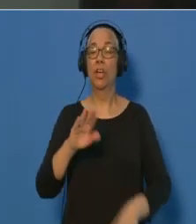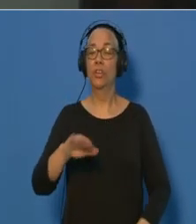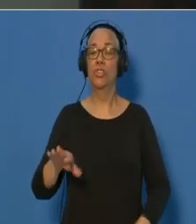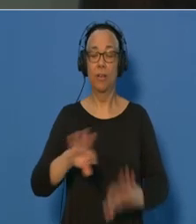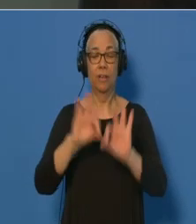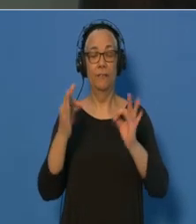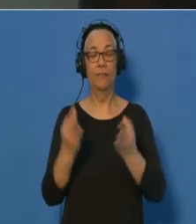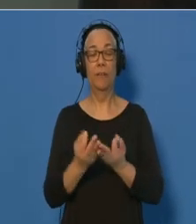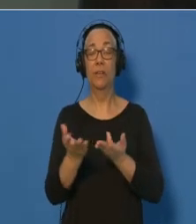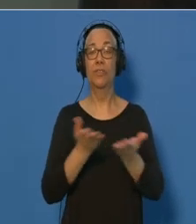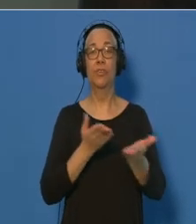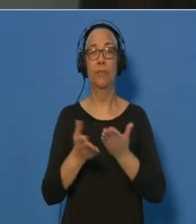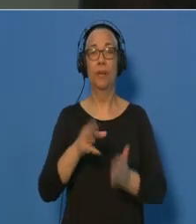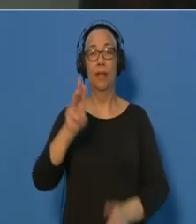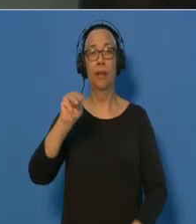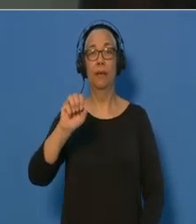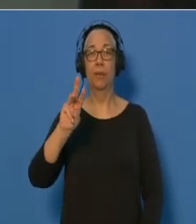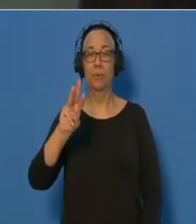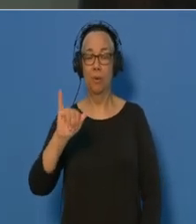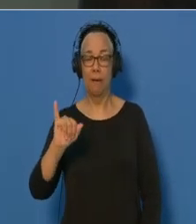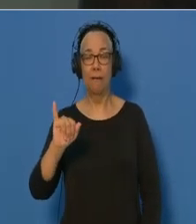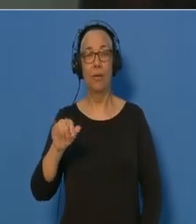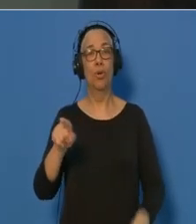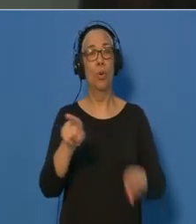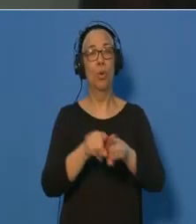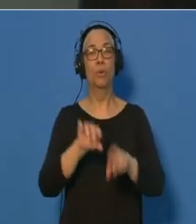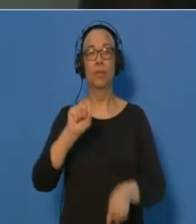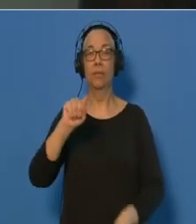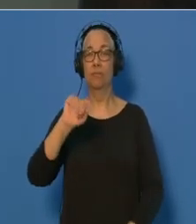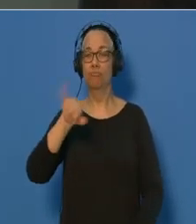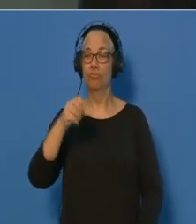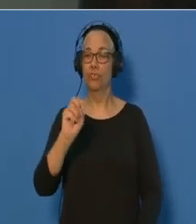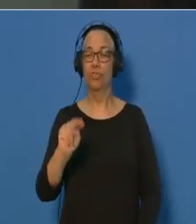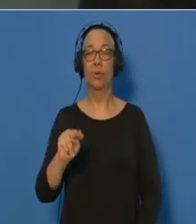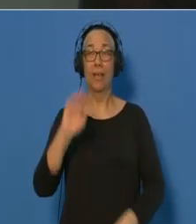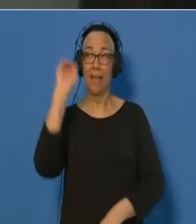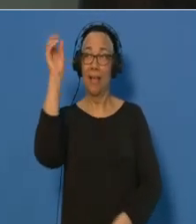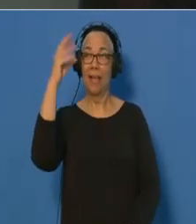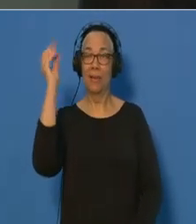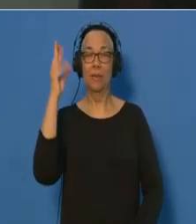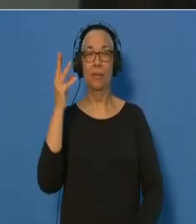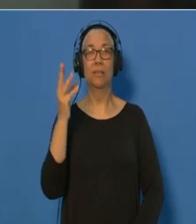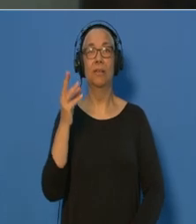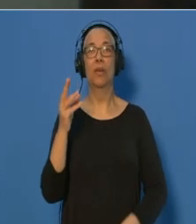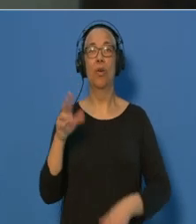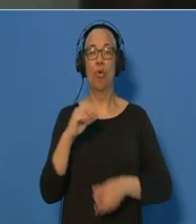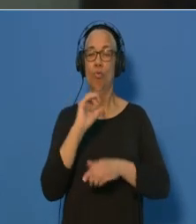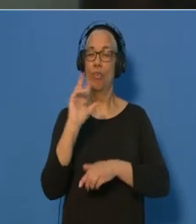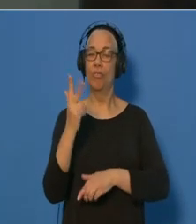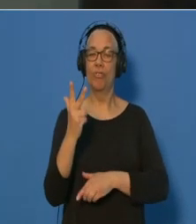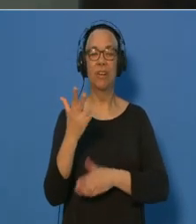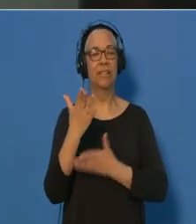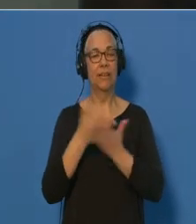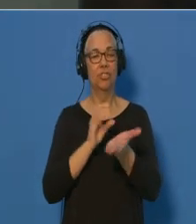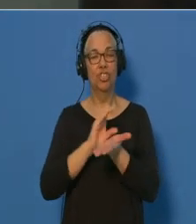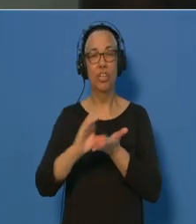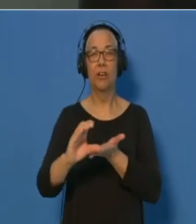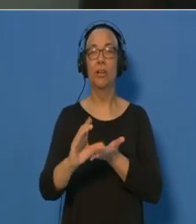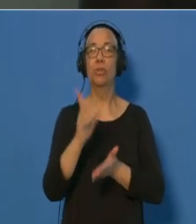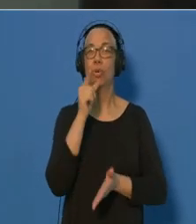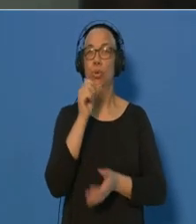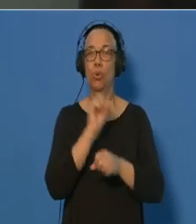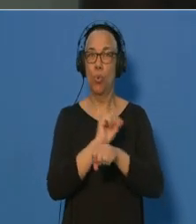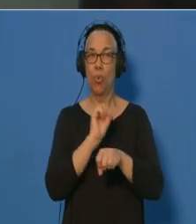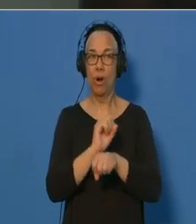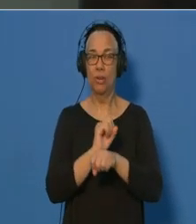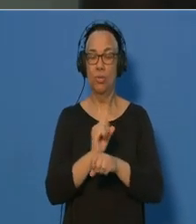the Mid-Atlantic Wellness Institute, and the St. John's Ambulance, and all of our third sector and charities that we're working with to meet the needs of